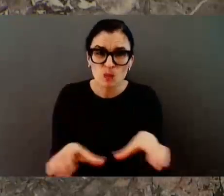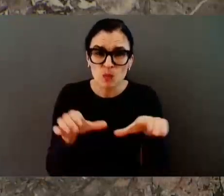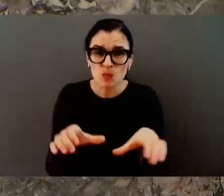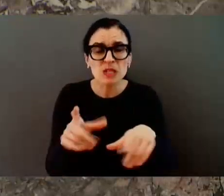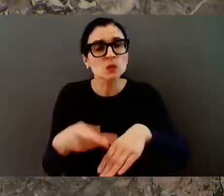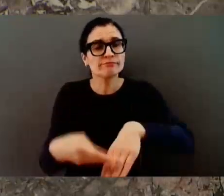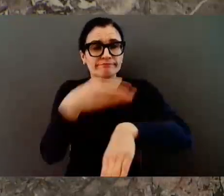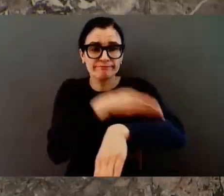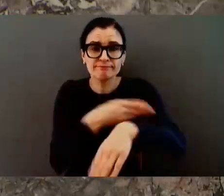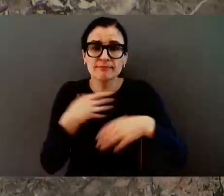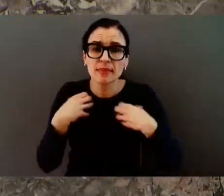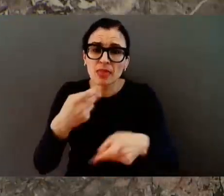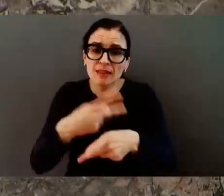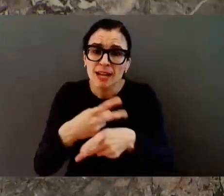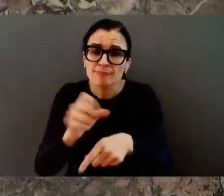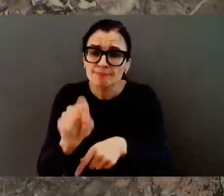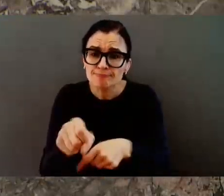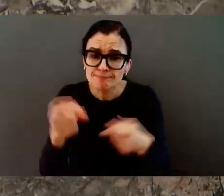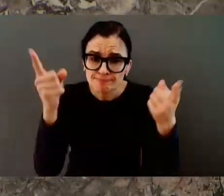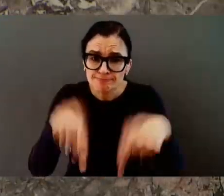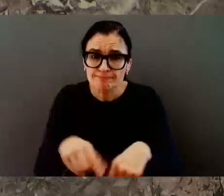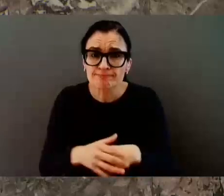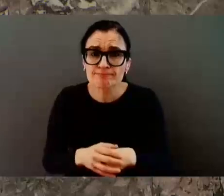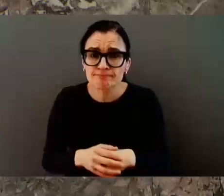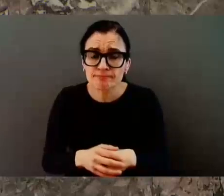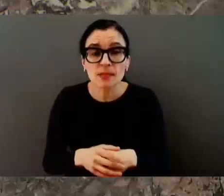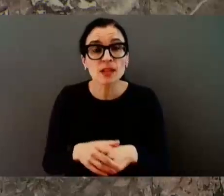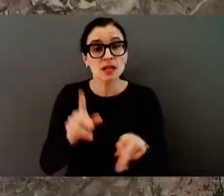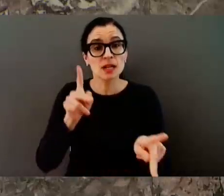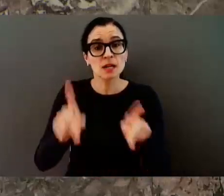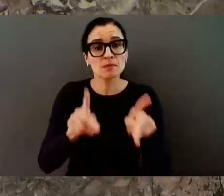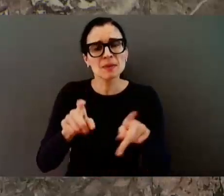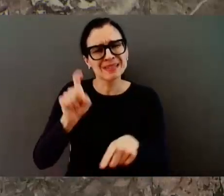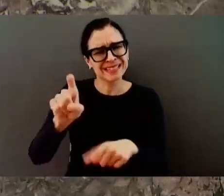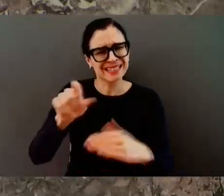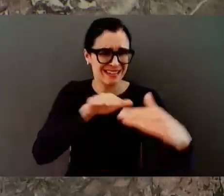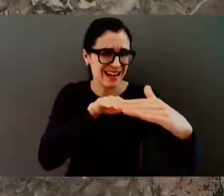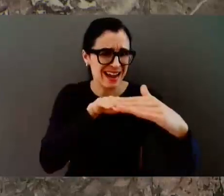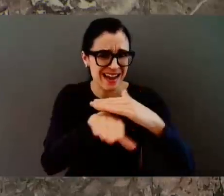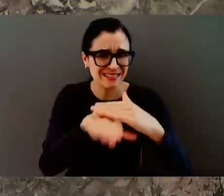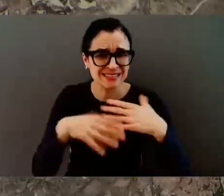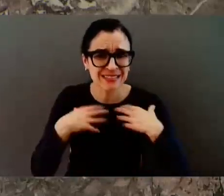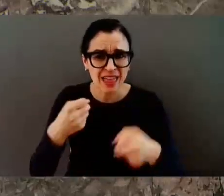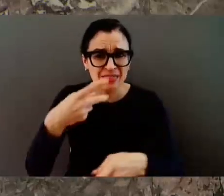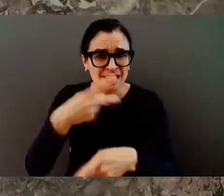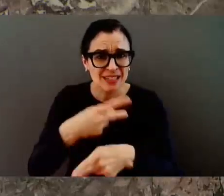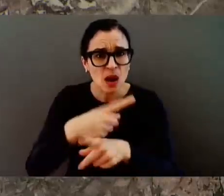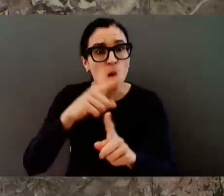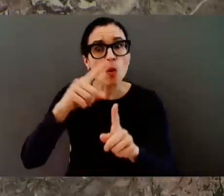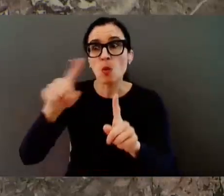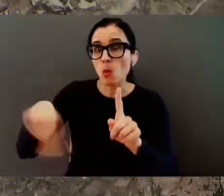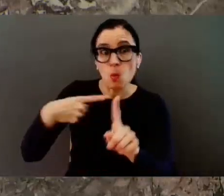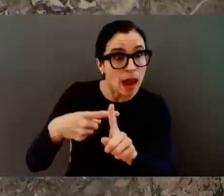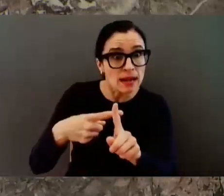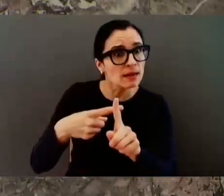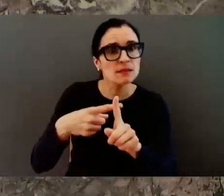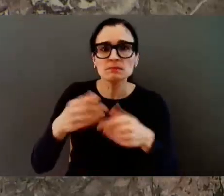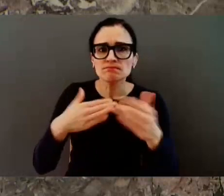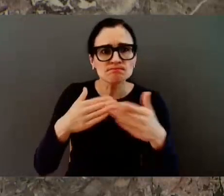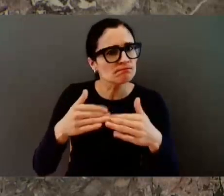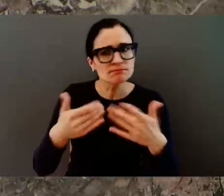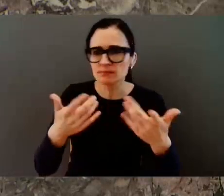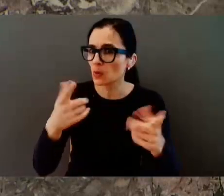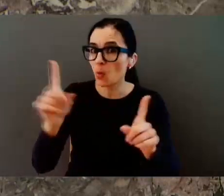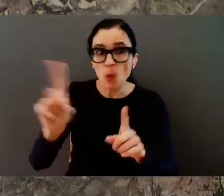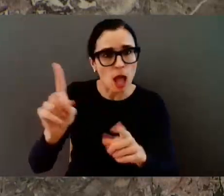healthcare when they need it and where they need it. Mr. Speaker, that's why we've expanded the UBC Medical School. That's why we've added a new medical school